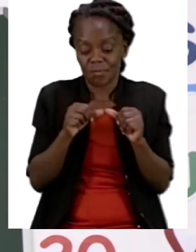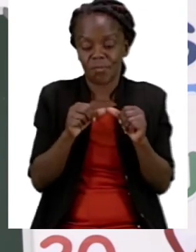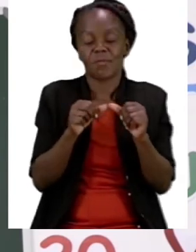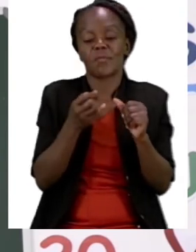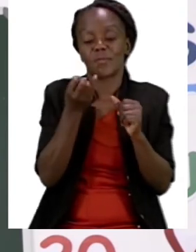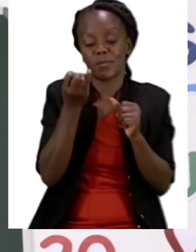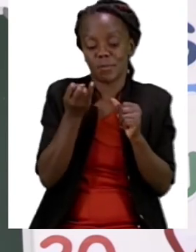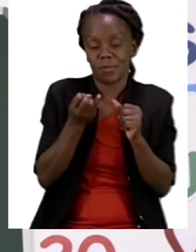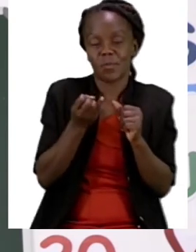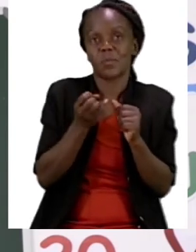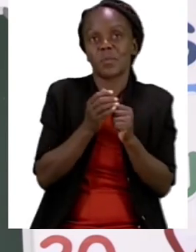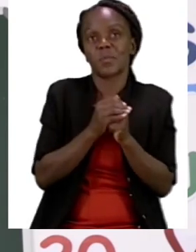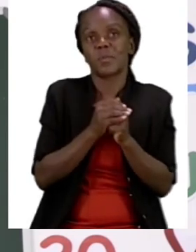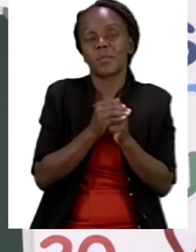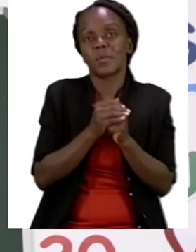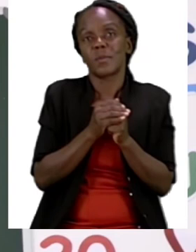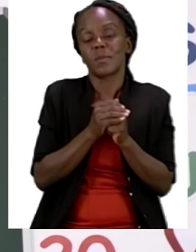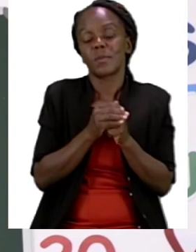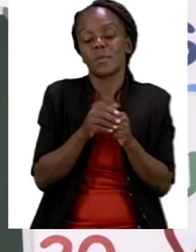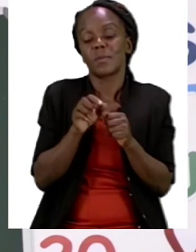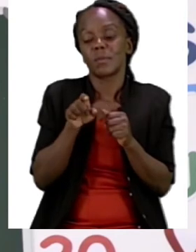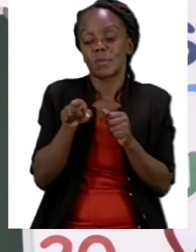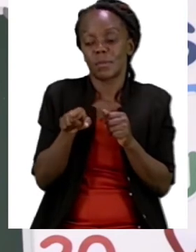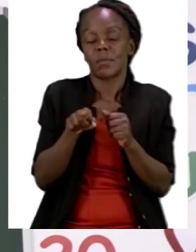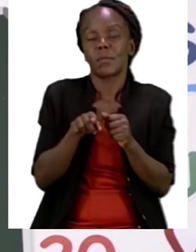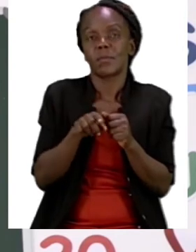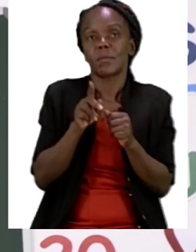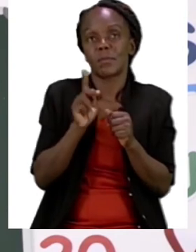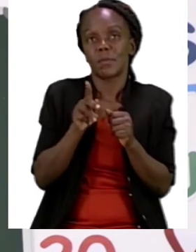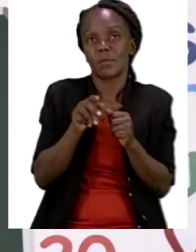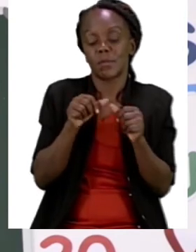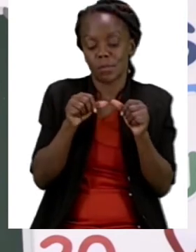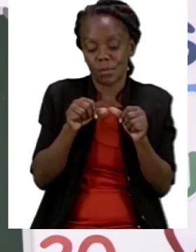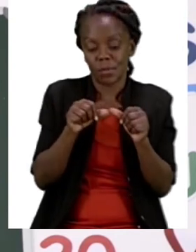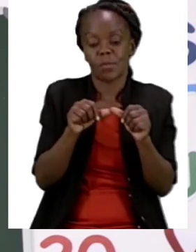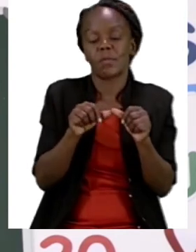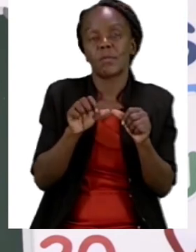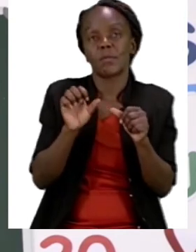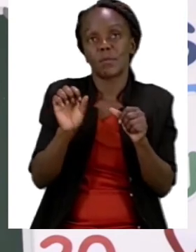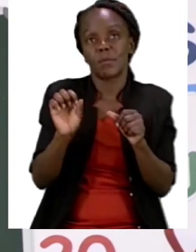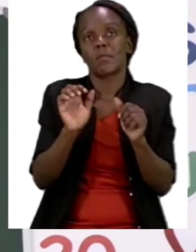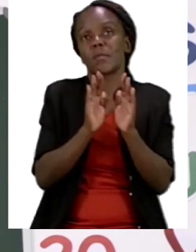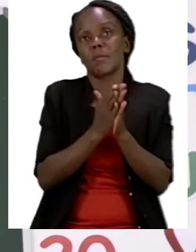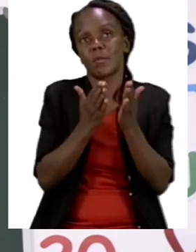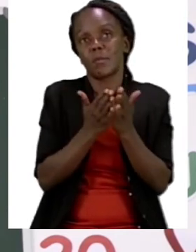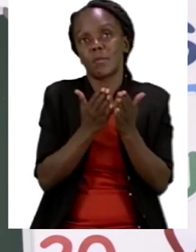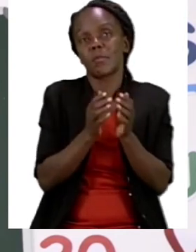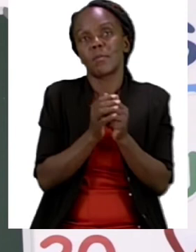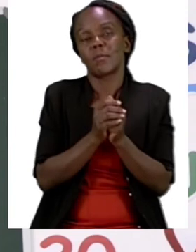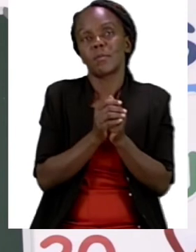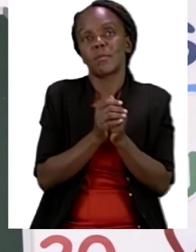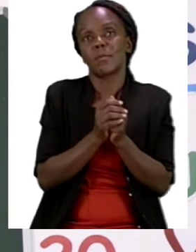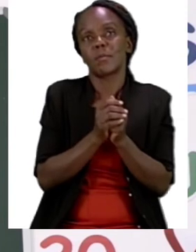one and I want you to also do that one as well. So I'm going to take my marker and I'm going to check